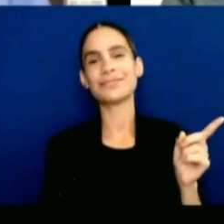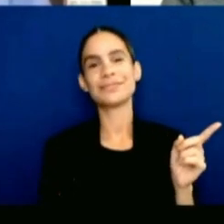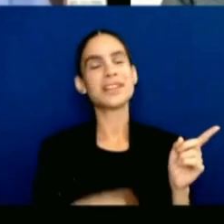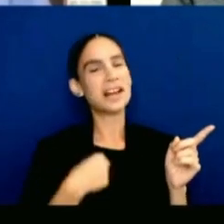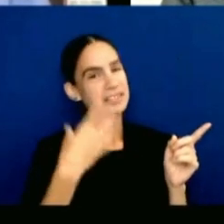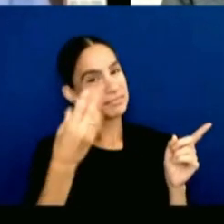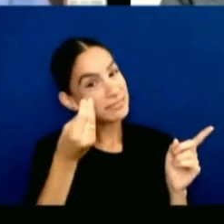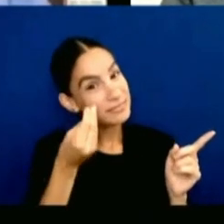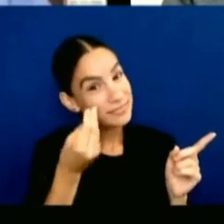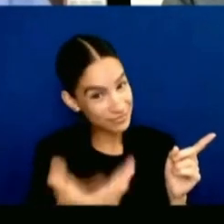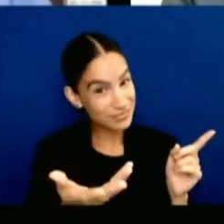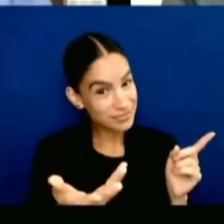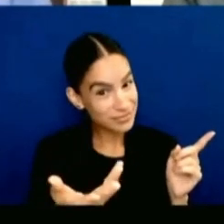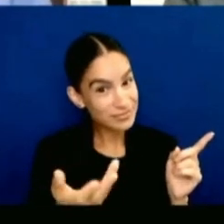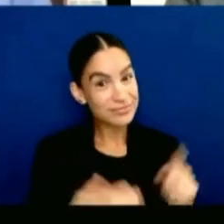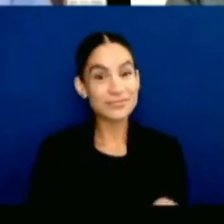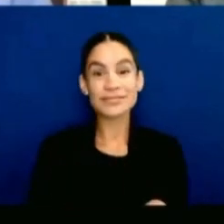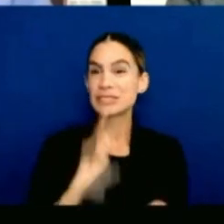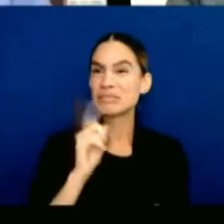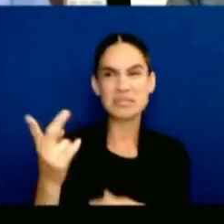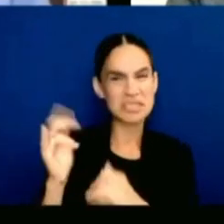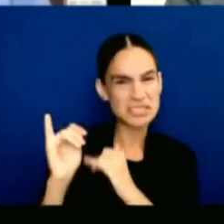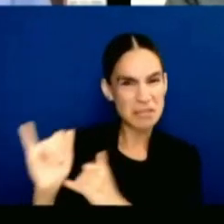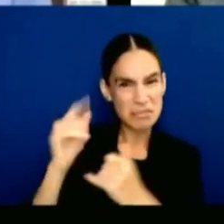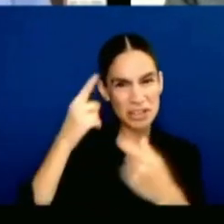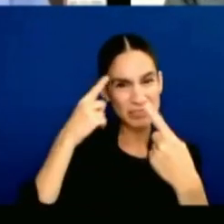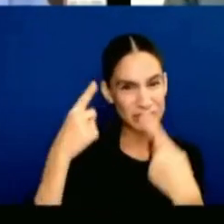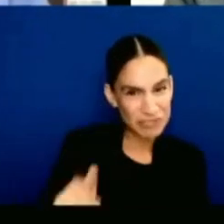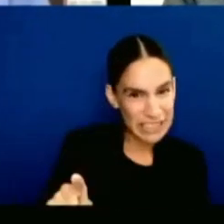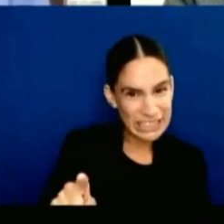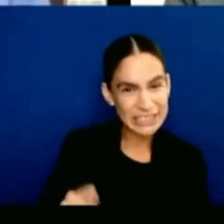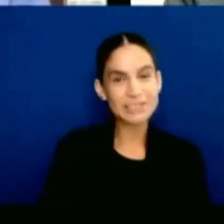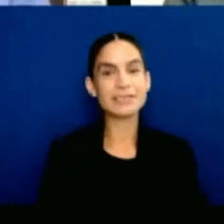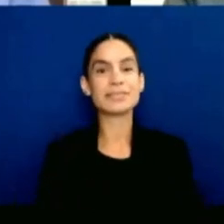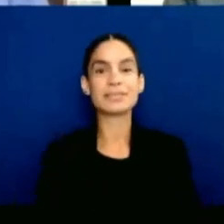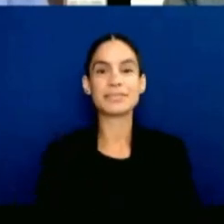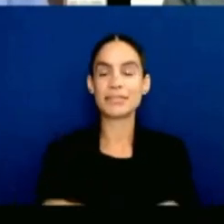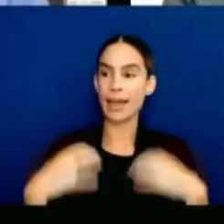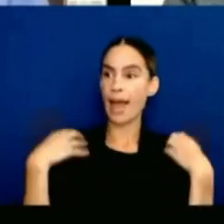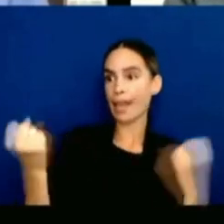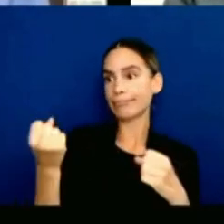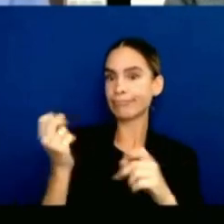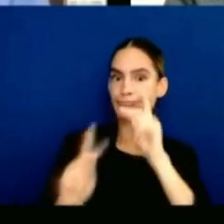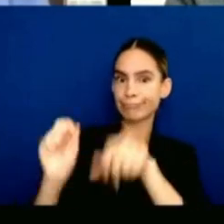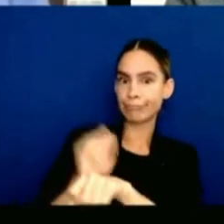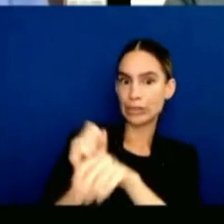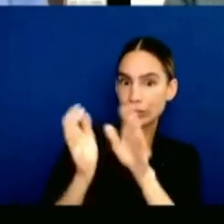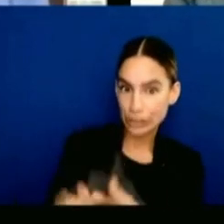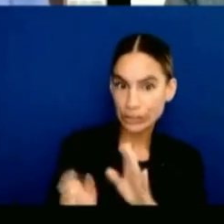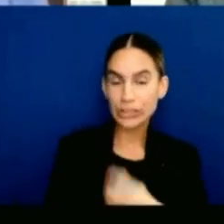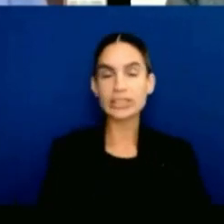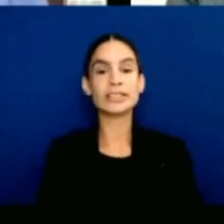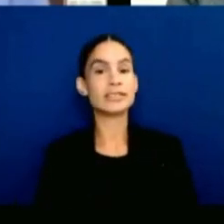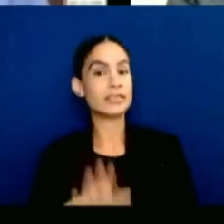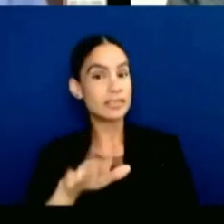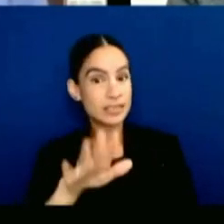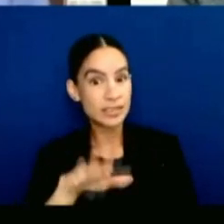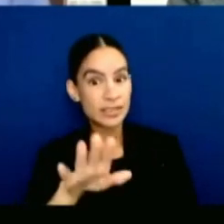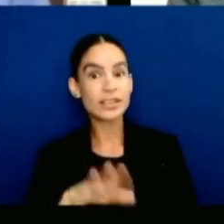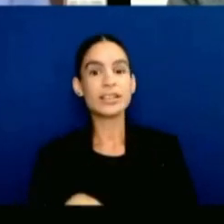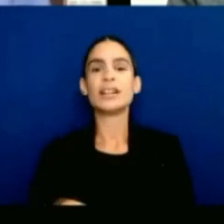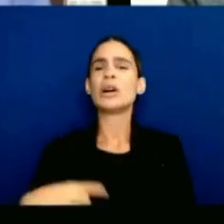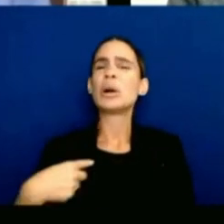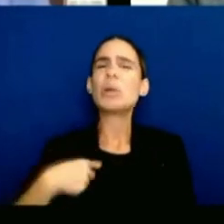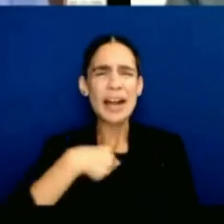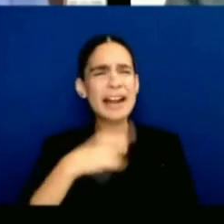health person, as a scientist, it will end, Francis. We will get through this for absolutely certain. We've already suffered through a